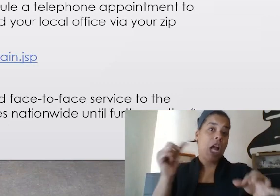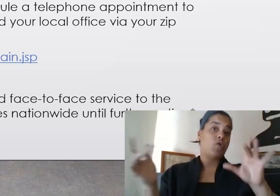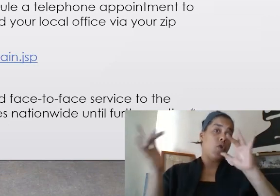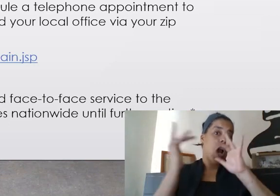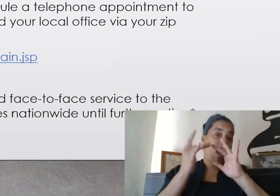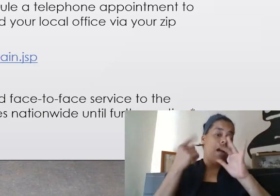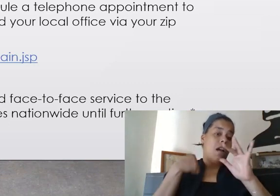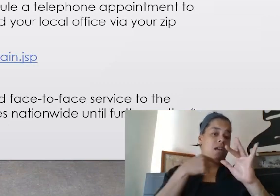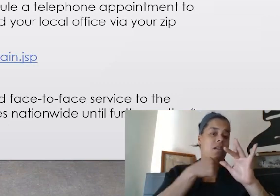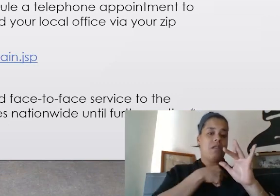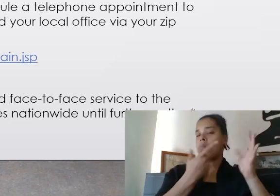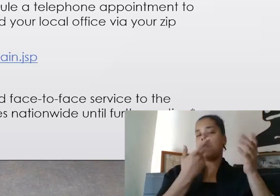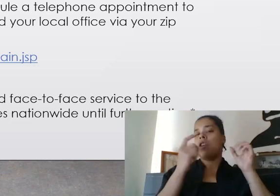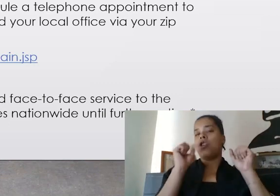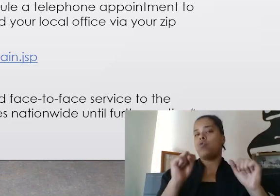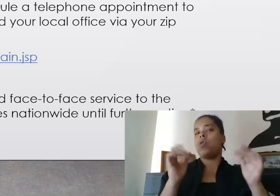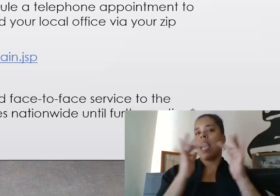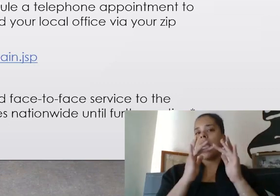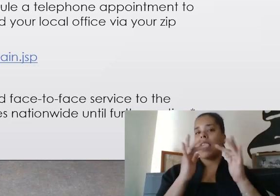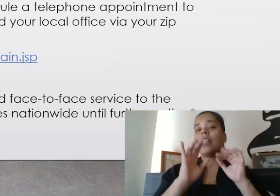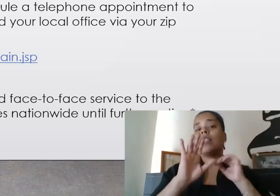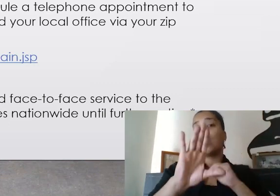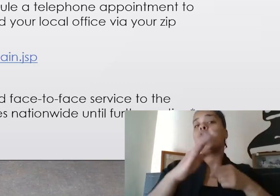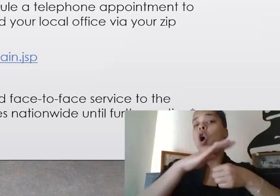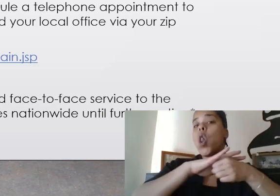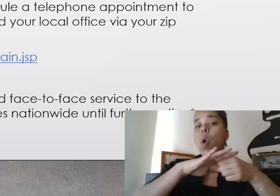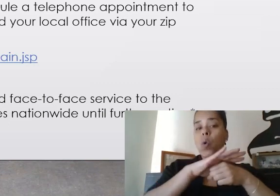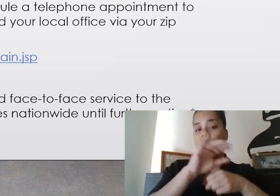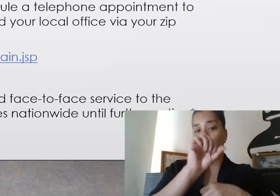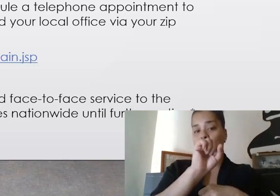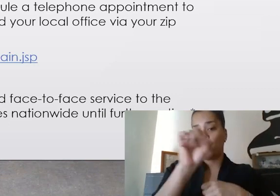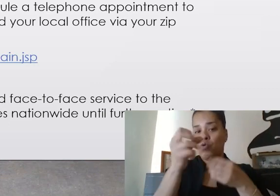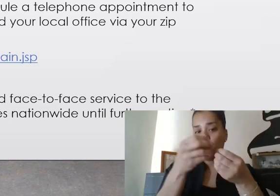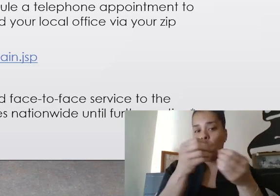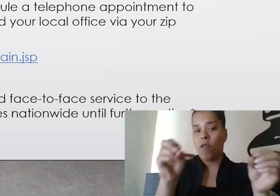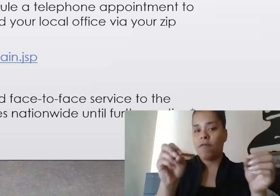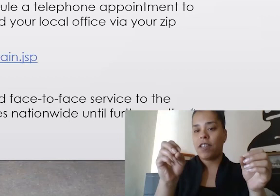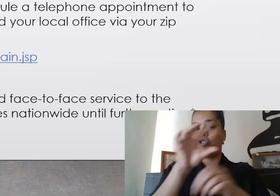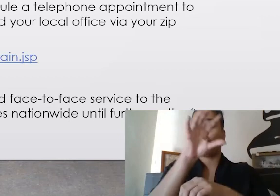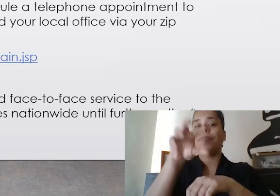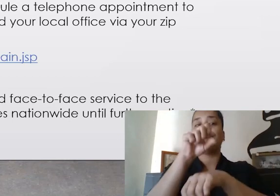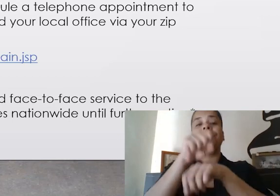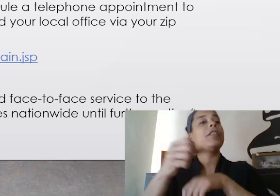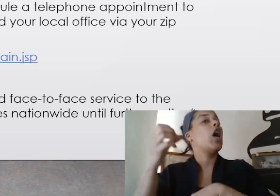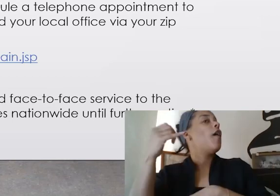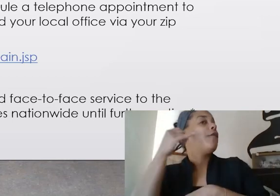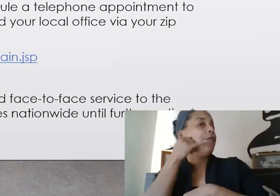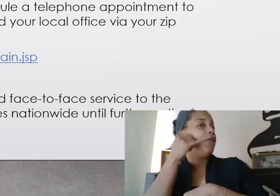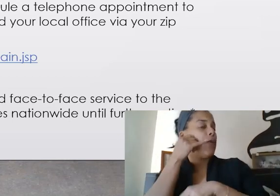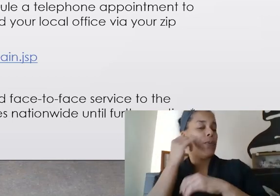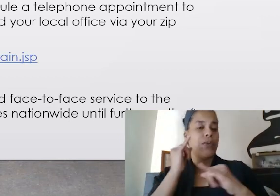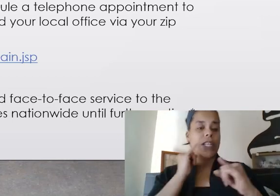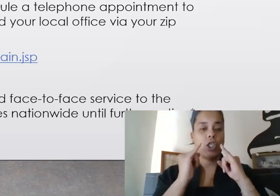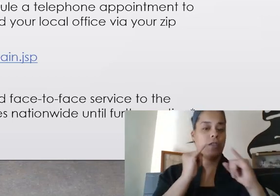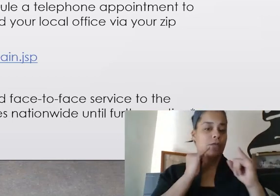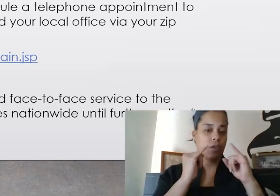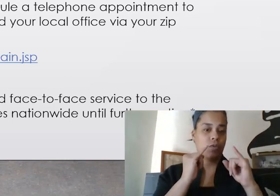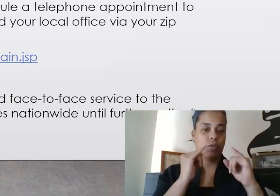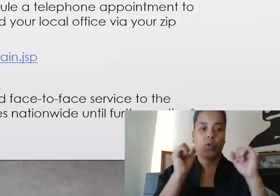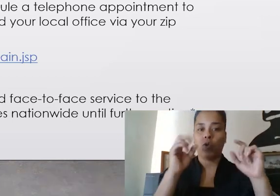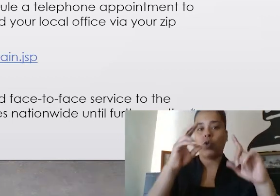also contact your local Social Security office to schedule a telephone interview to file for SSI